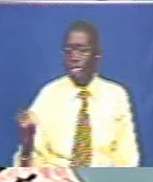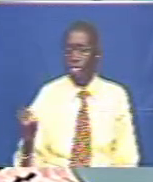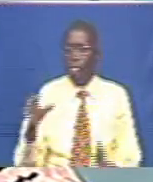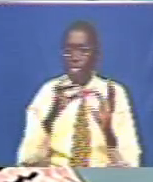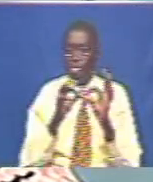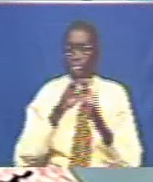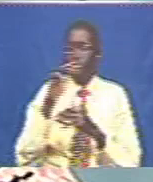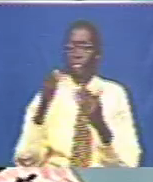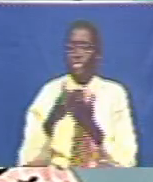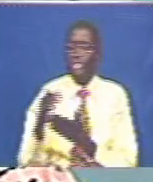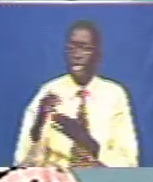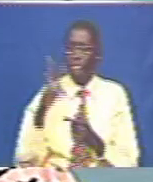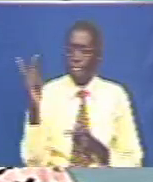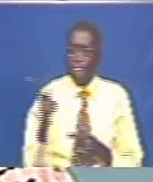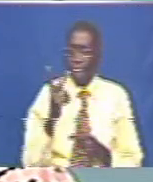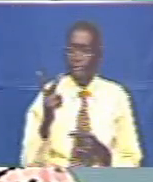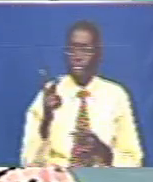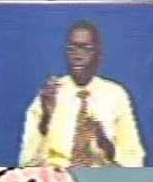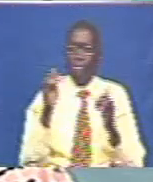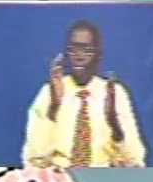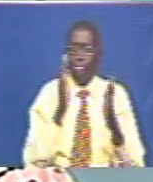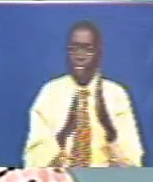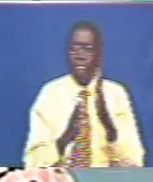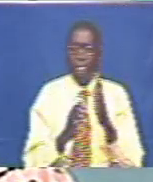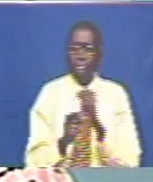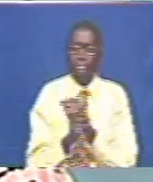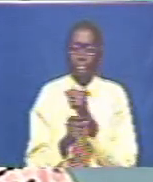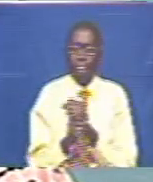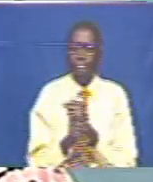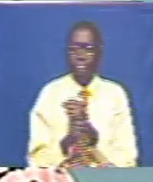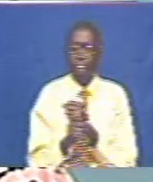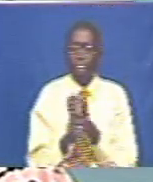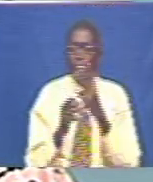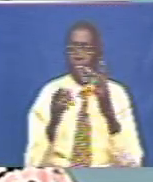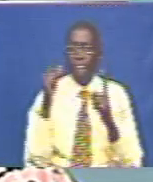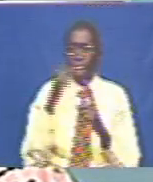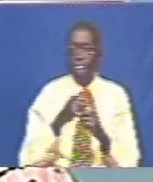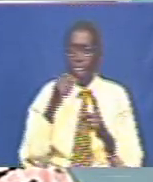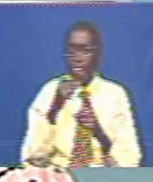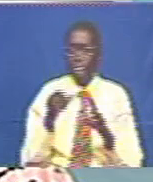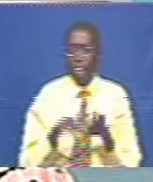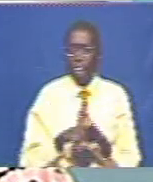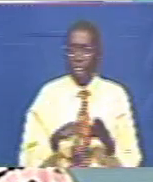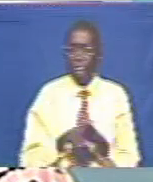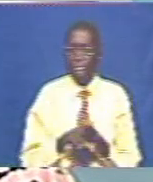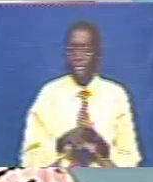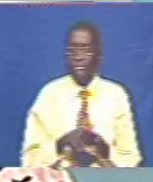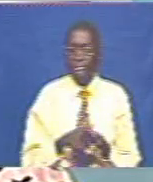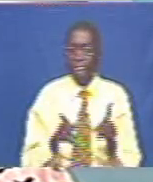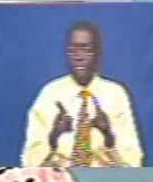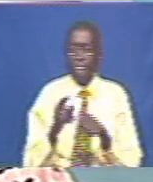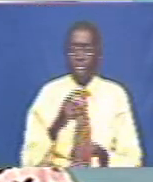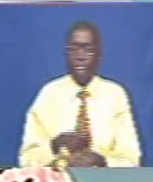Kenya, mainly carrying out the core mandate of advocating for the members and at the same time